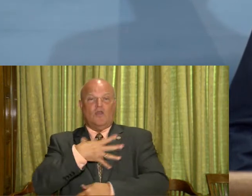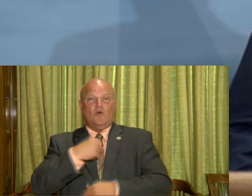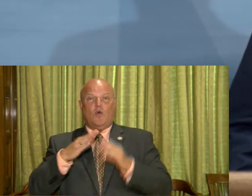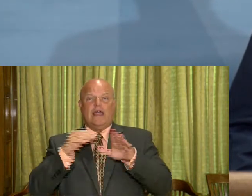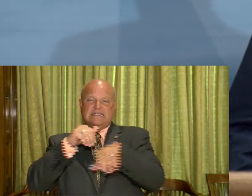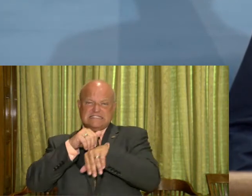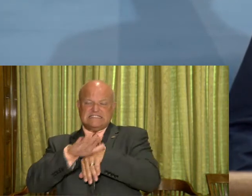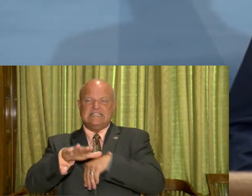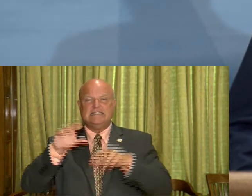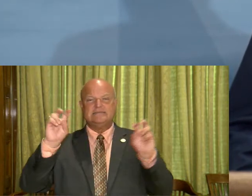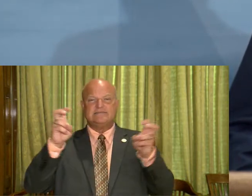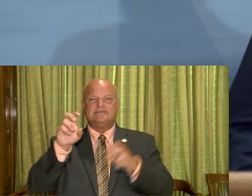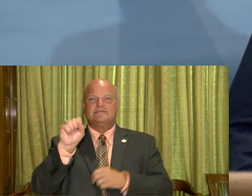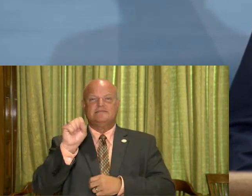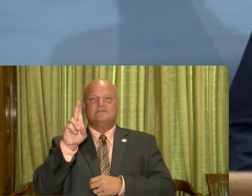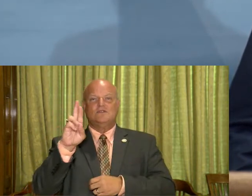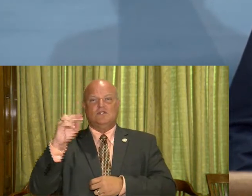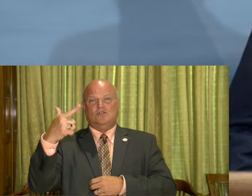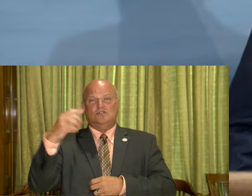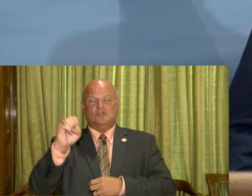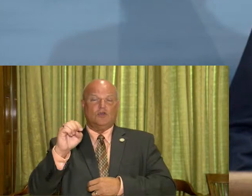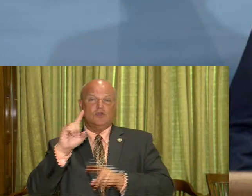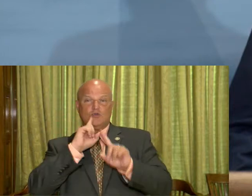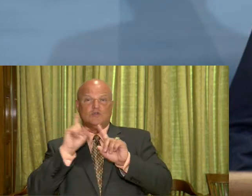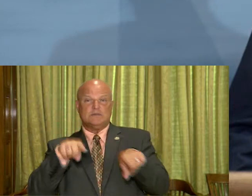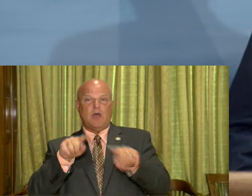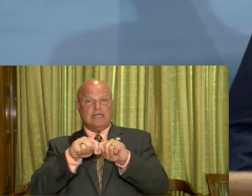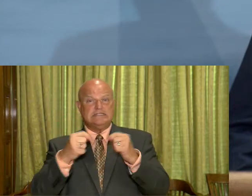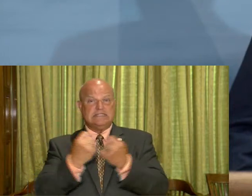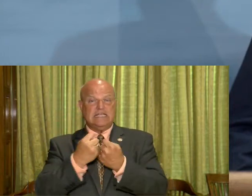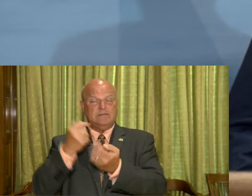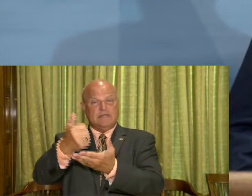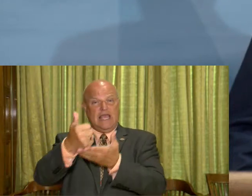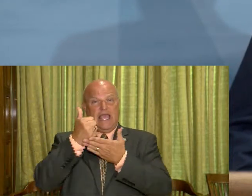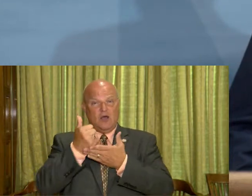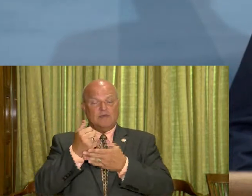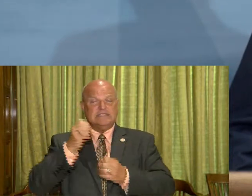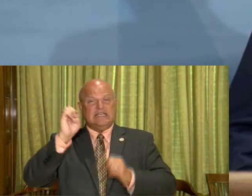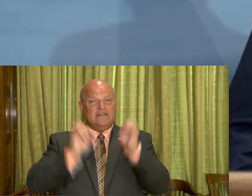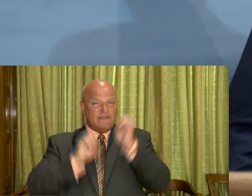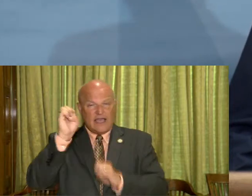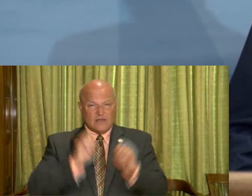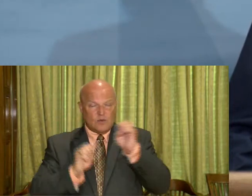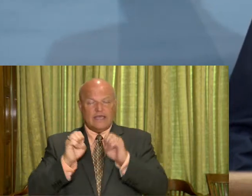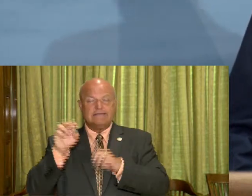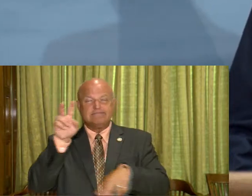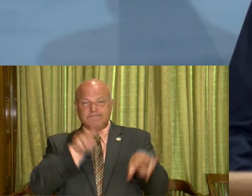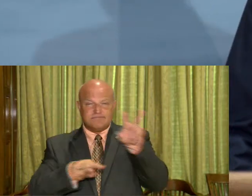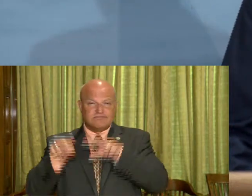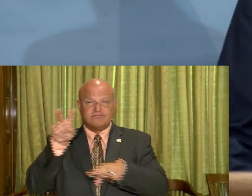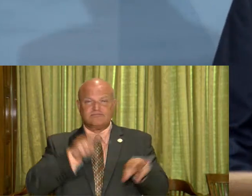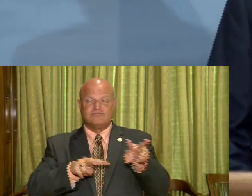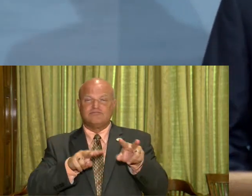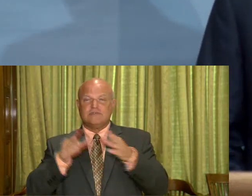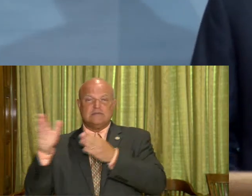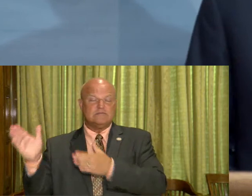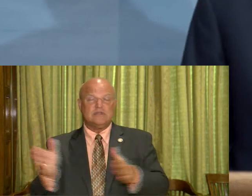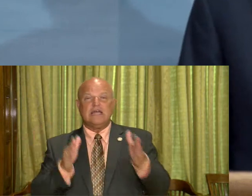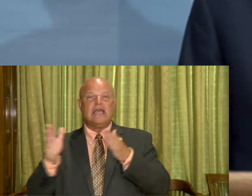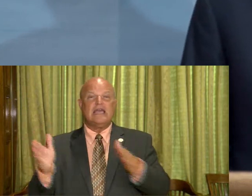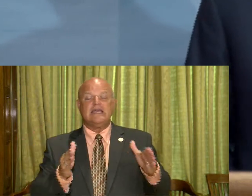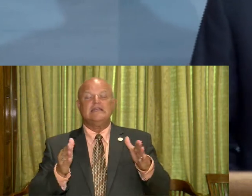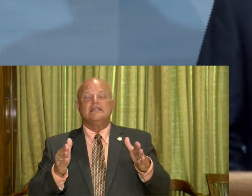surge response team here to Arkansas, which helps us to evaluate, to strategize,